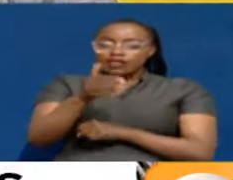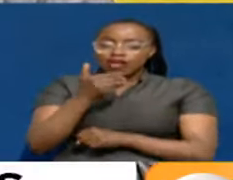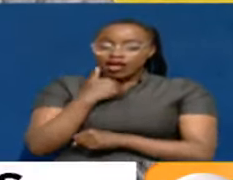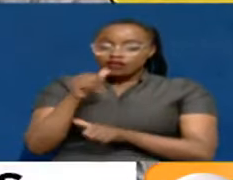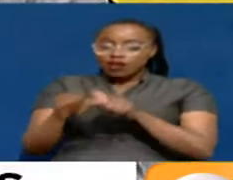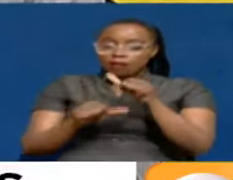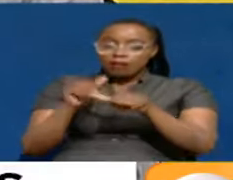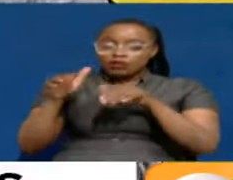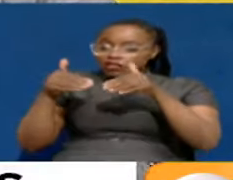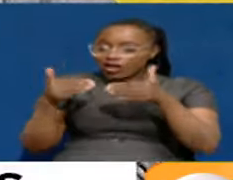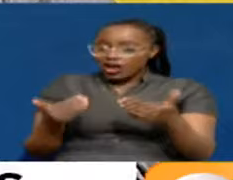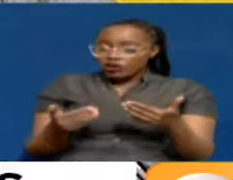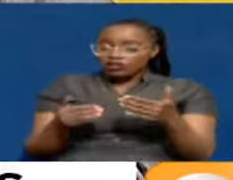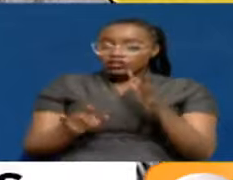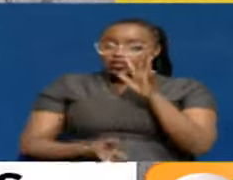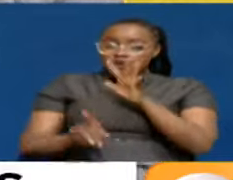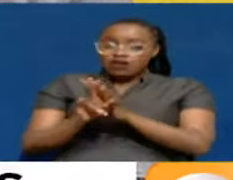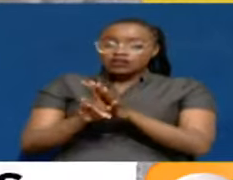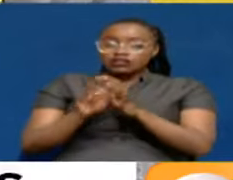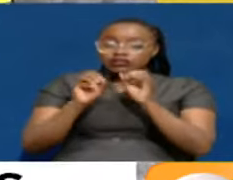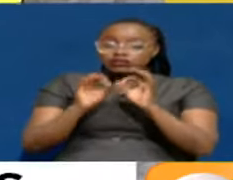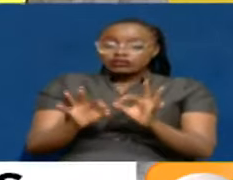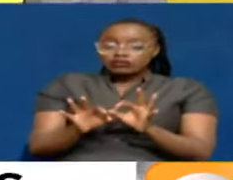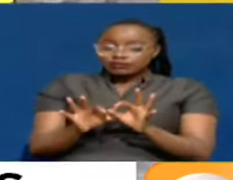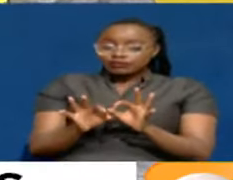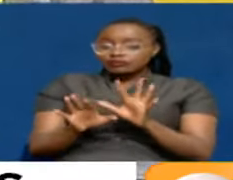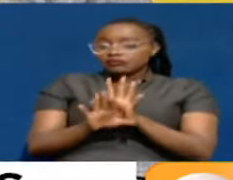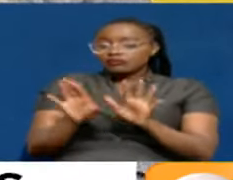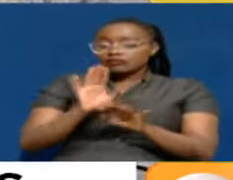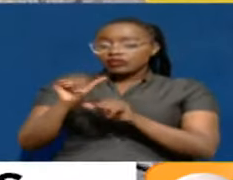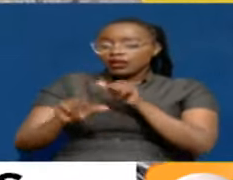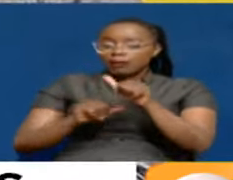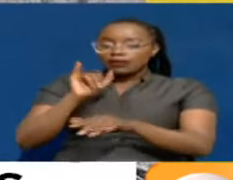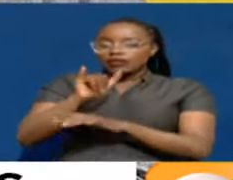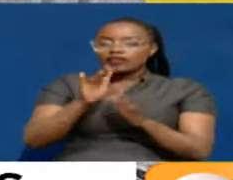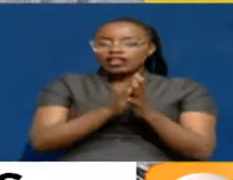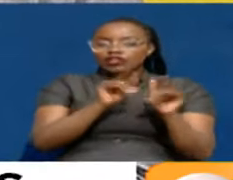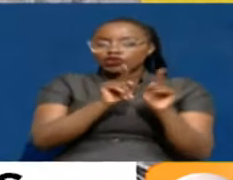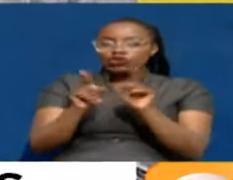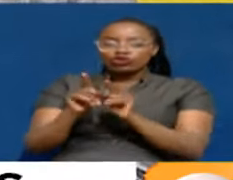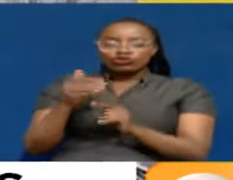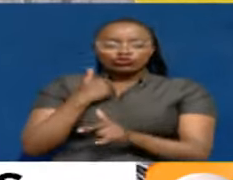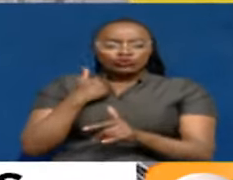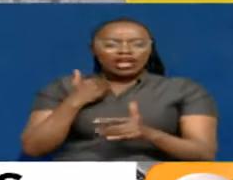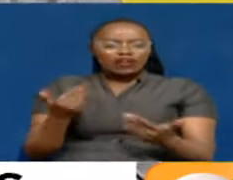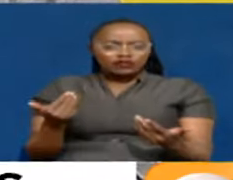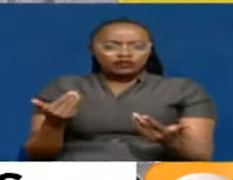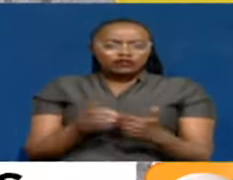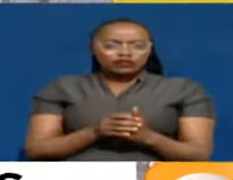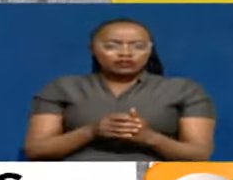the how it came about, whether everything was above board. There is also